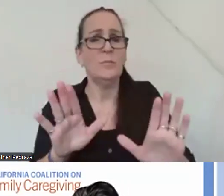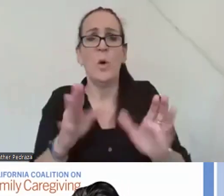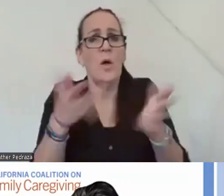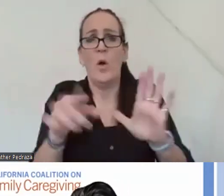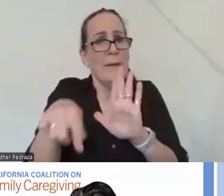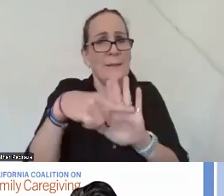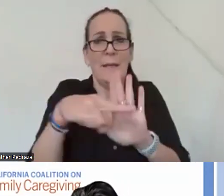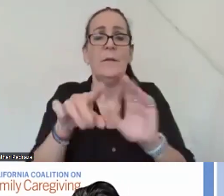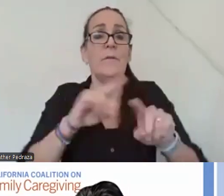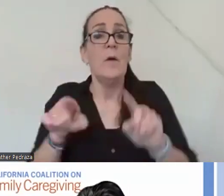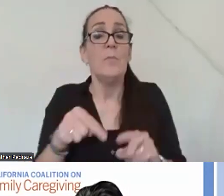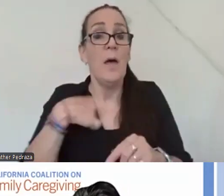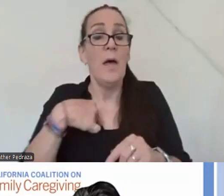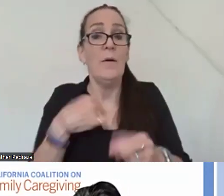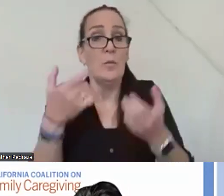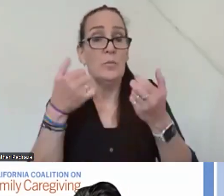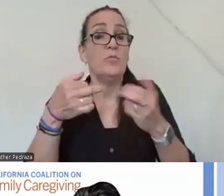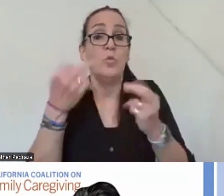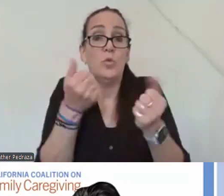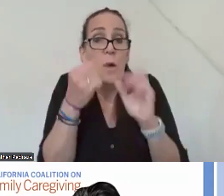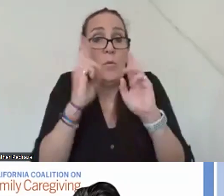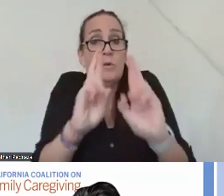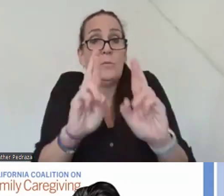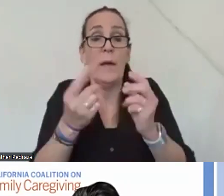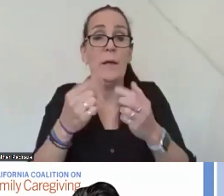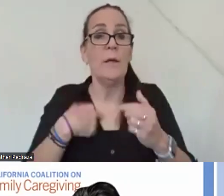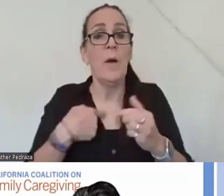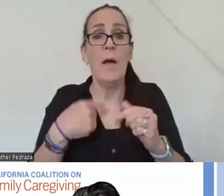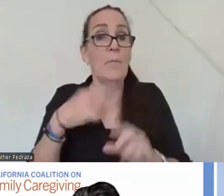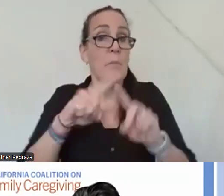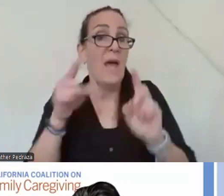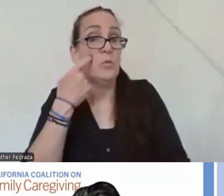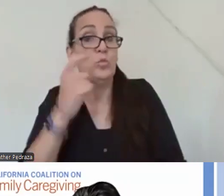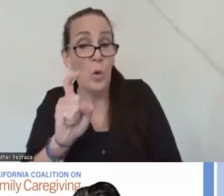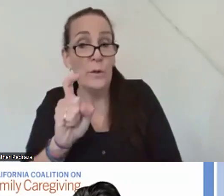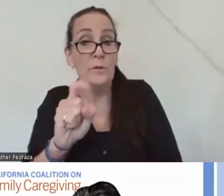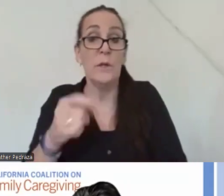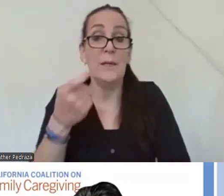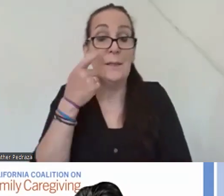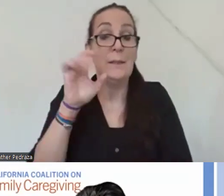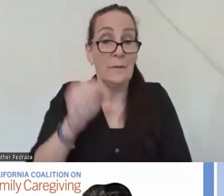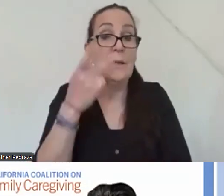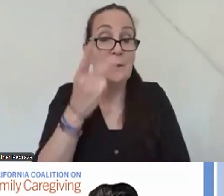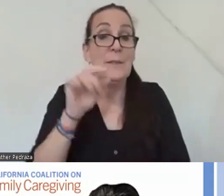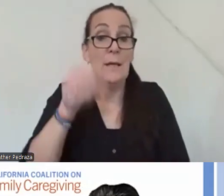that many of those community supports, especially higher need Medi-Cal members in those waivers,